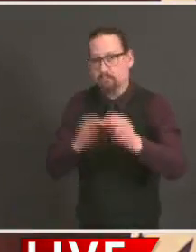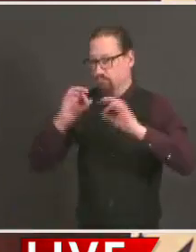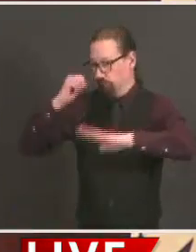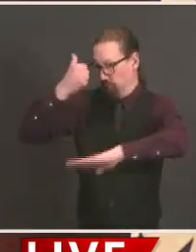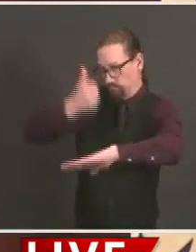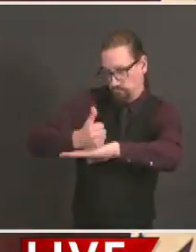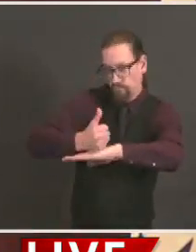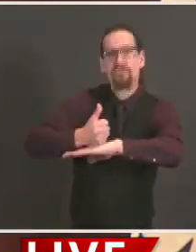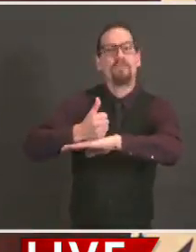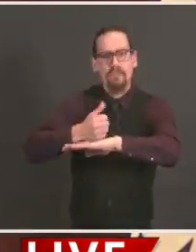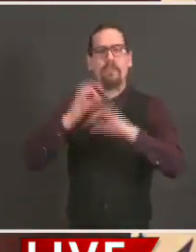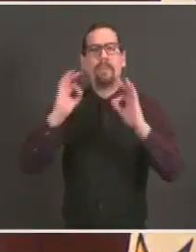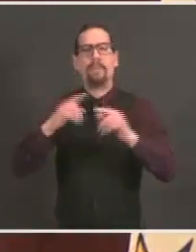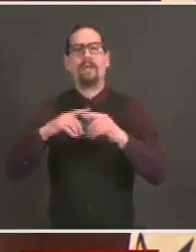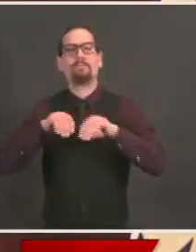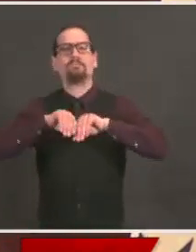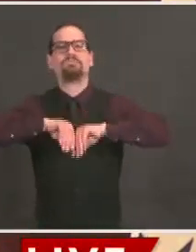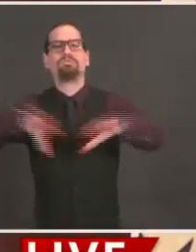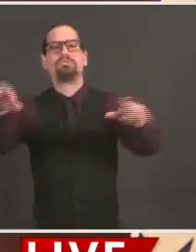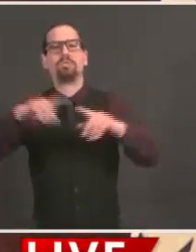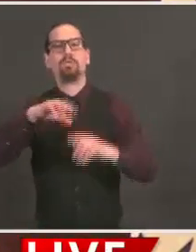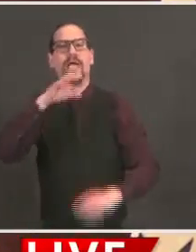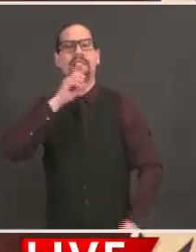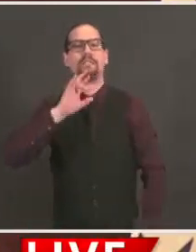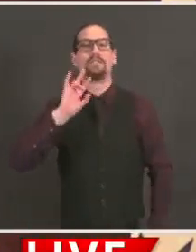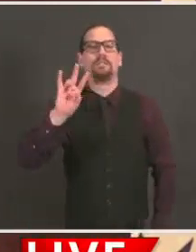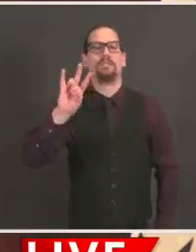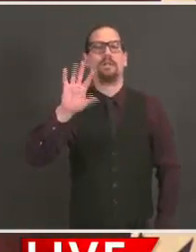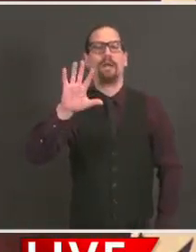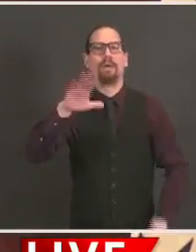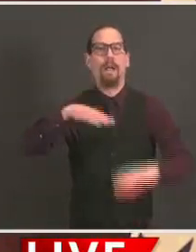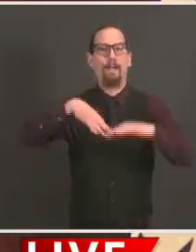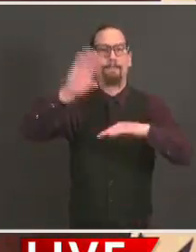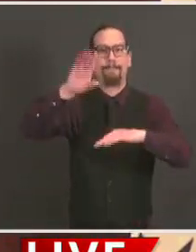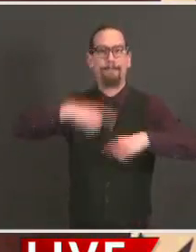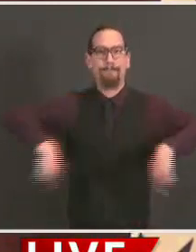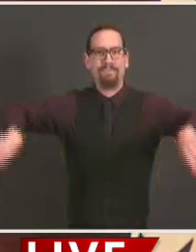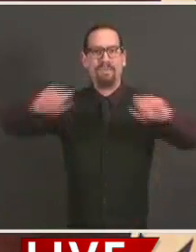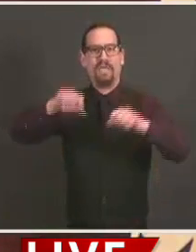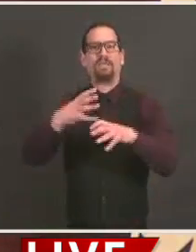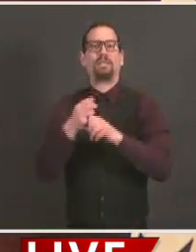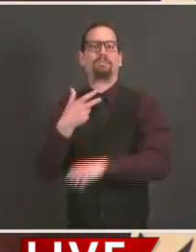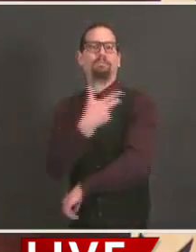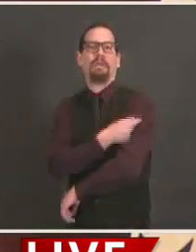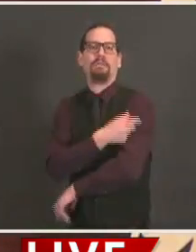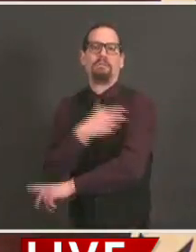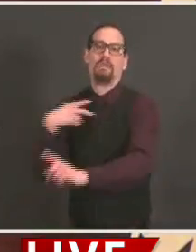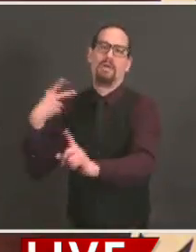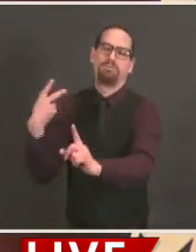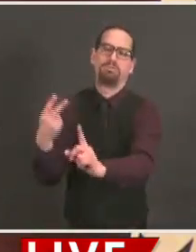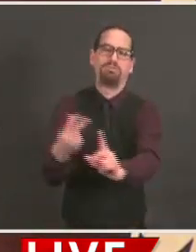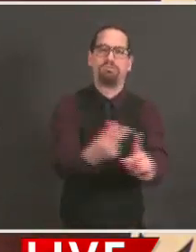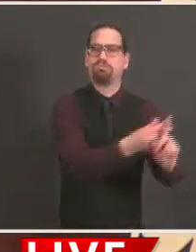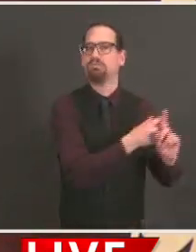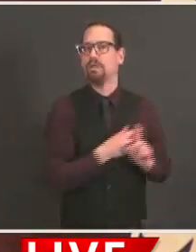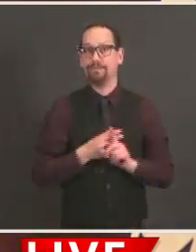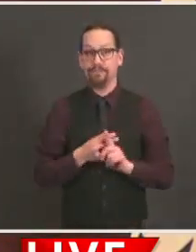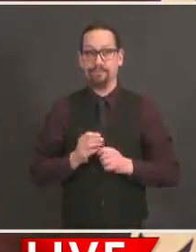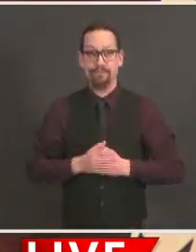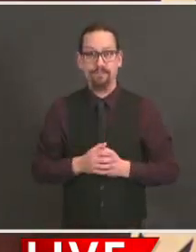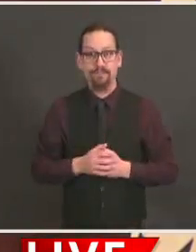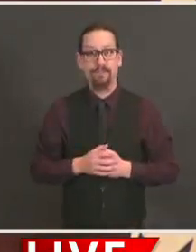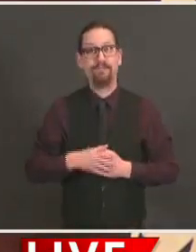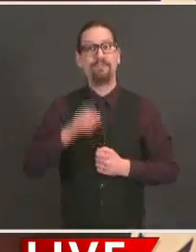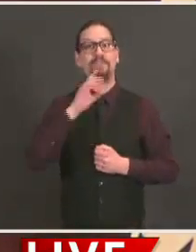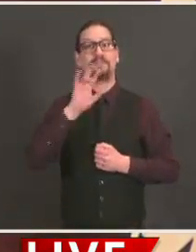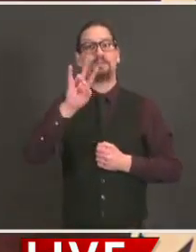older vaccinated quickly is critical, which is also why many people 75 and older started getting vaccinated